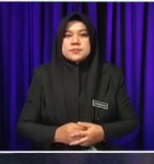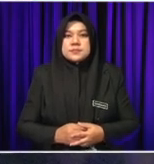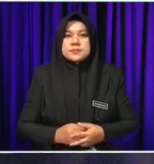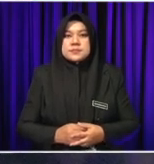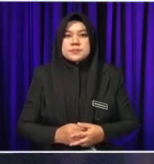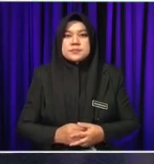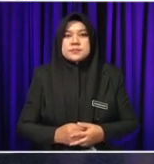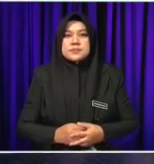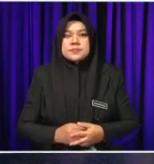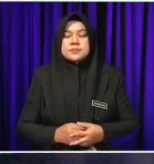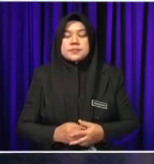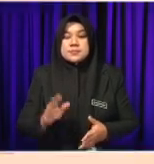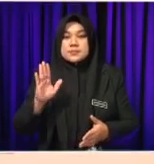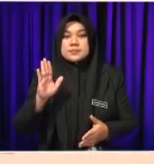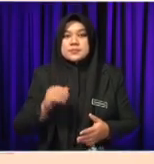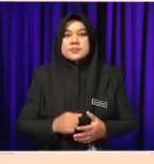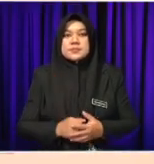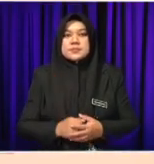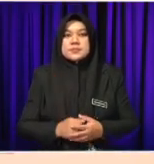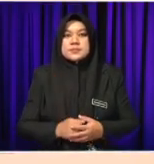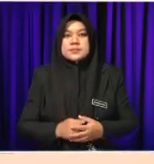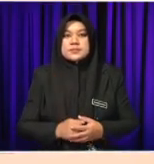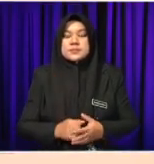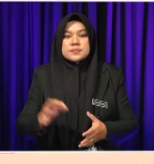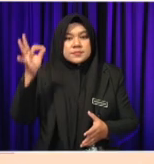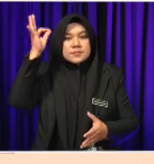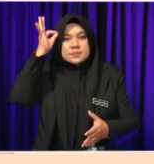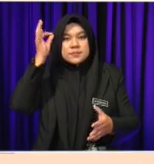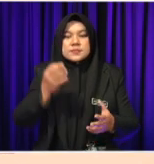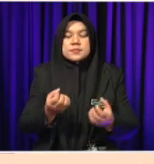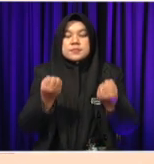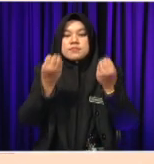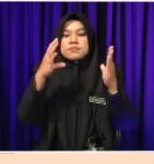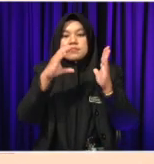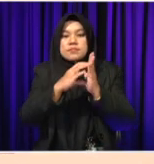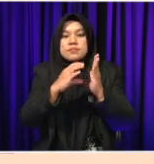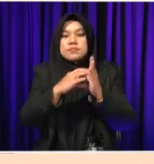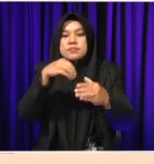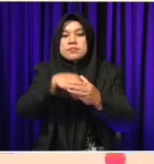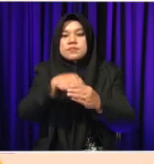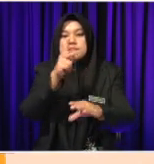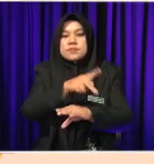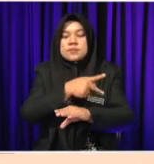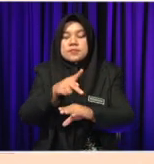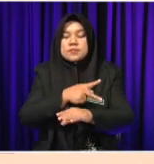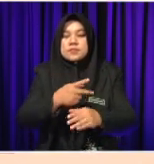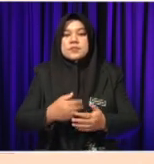Madam, can I give it a try? That sounds like Faris. Okay, Faris, how many stanzas do you have here in this poem, Faris?